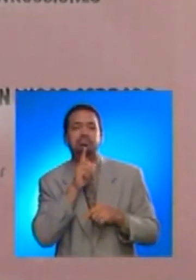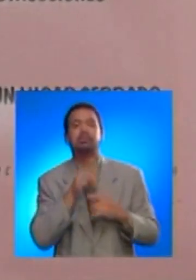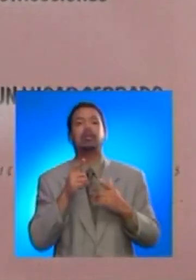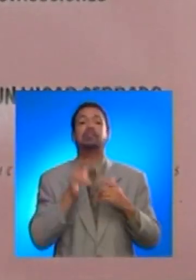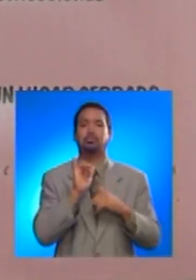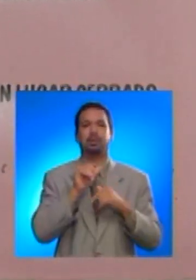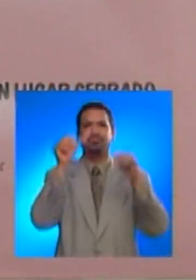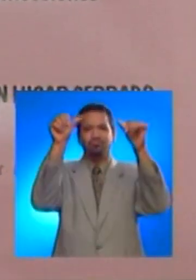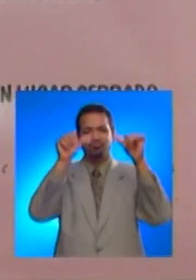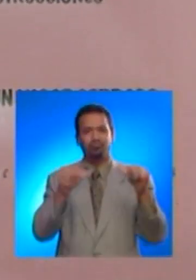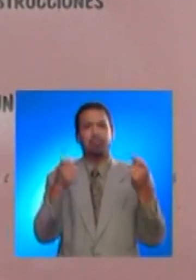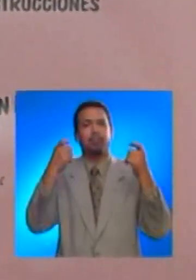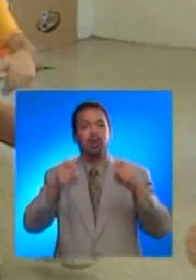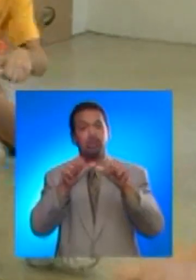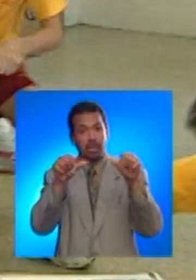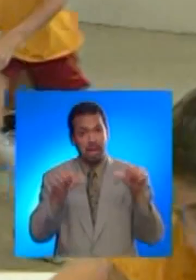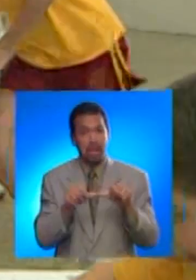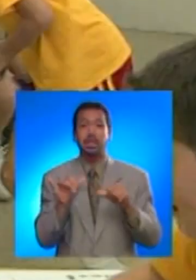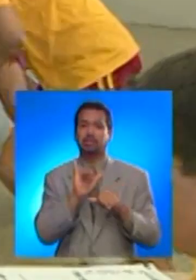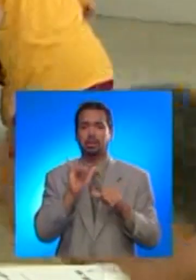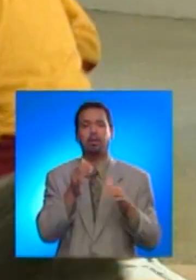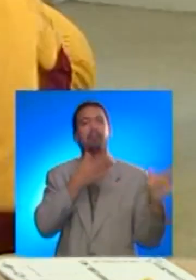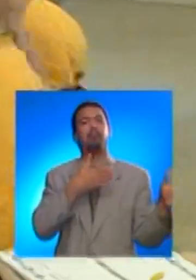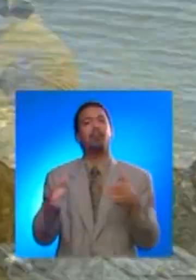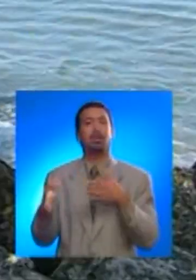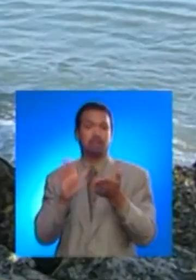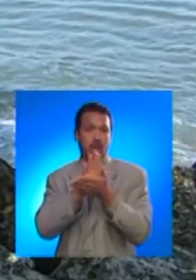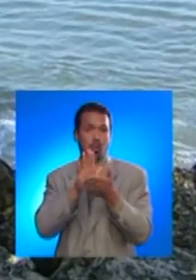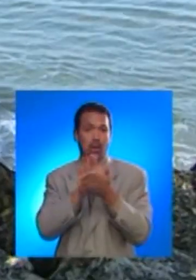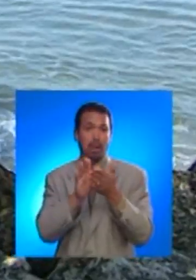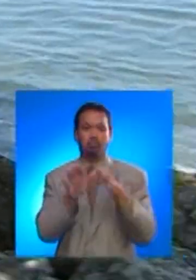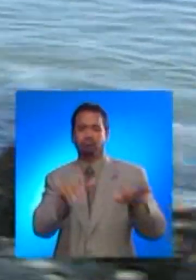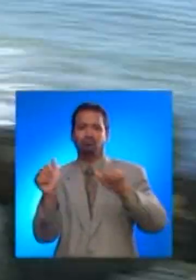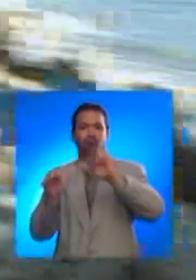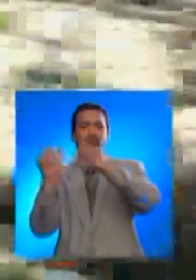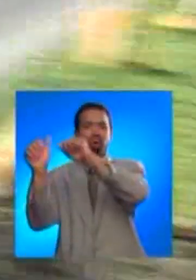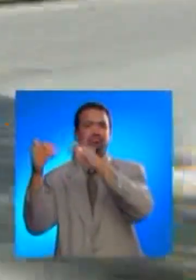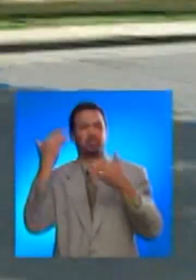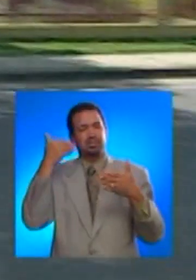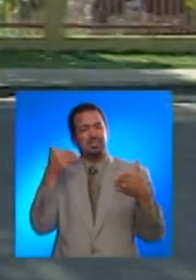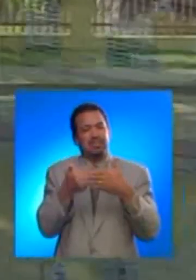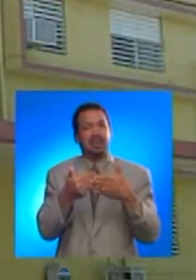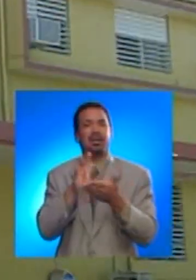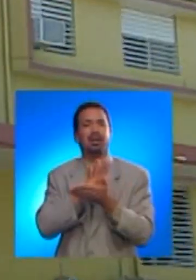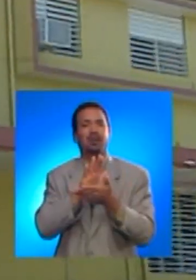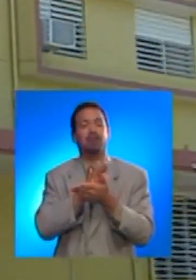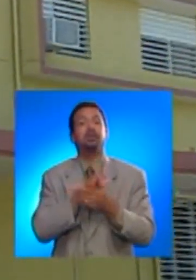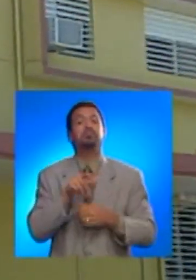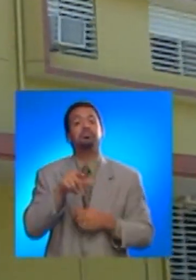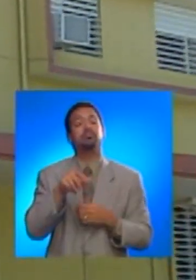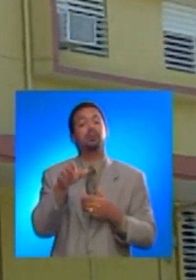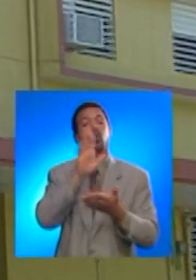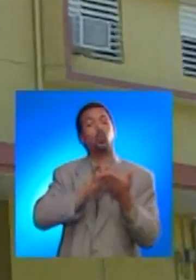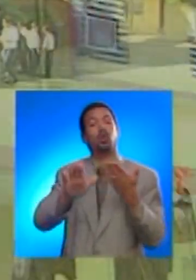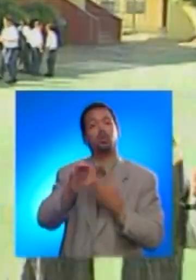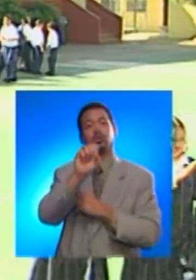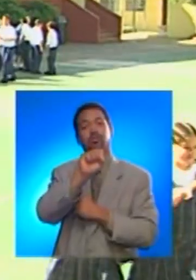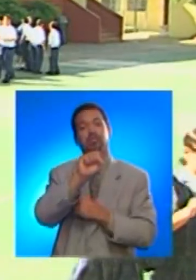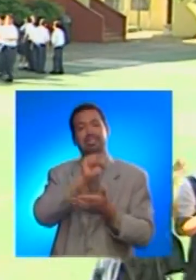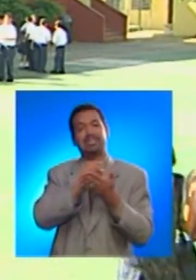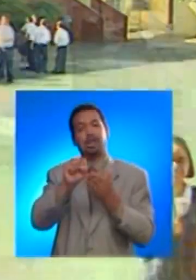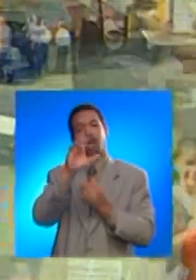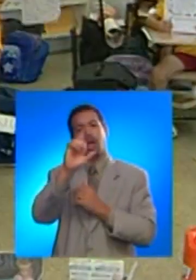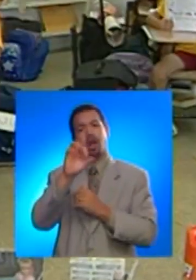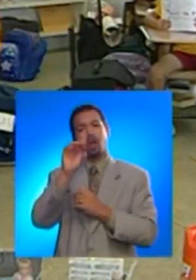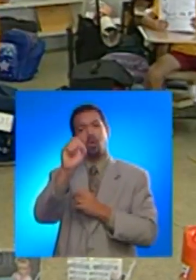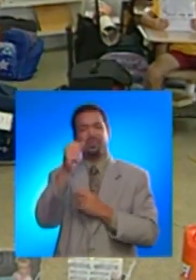drills, signs in dangerous areas, education, and an evacuation plan for schools in coastal areas. The San Carlos Private